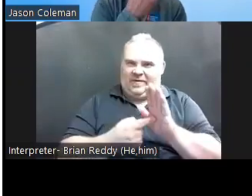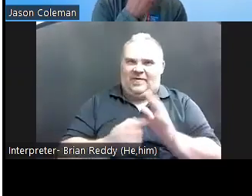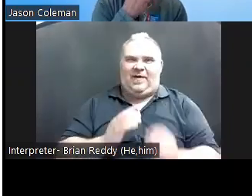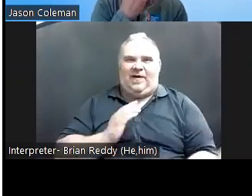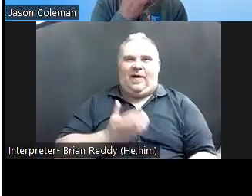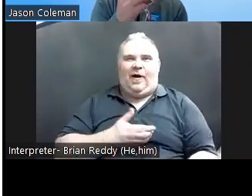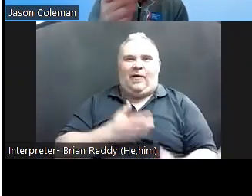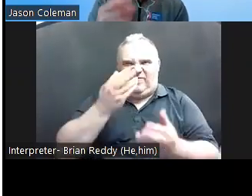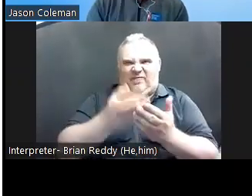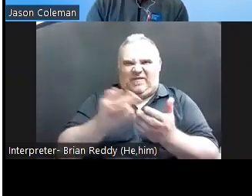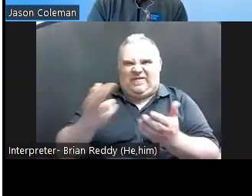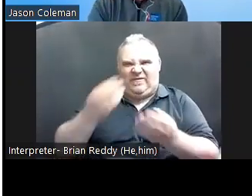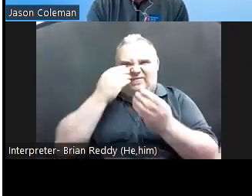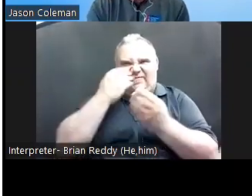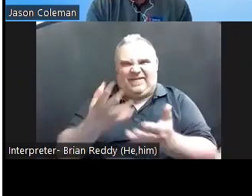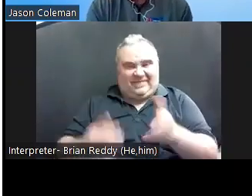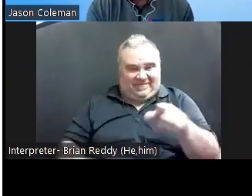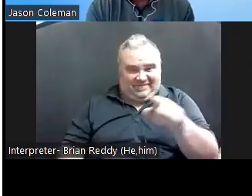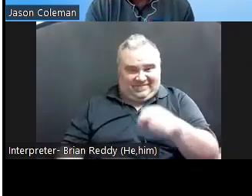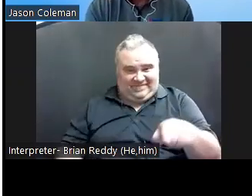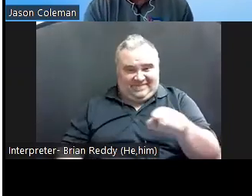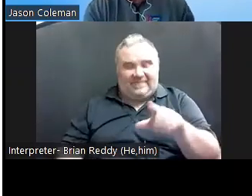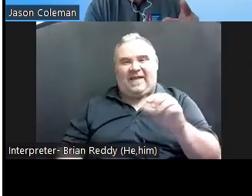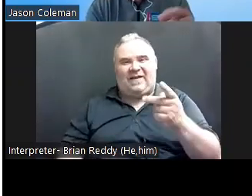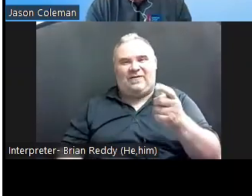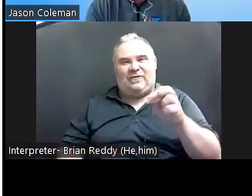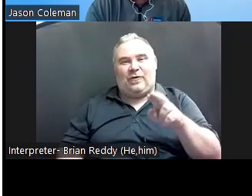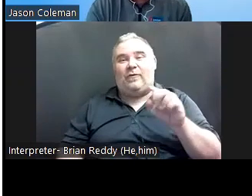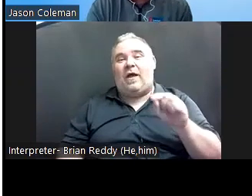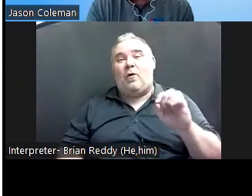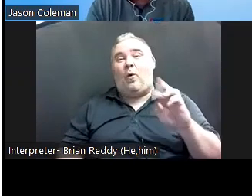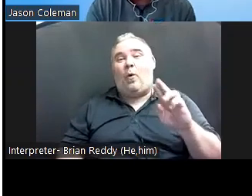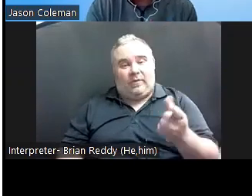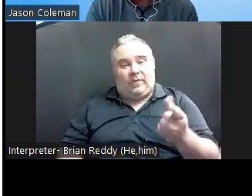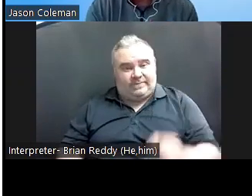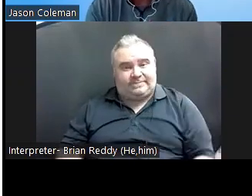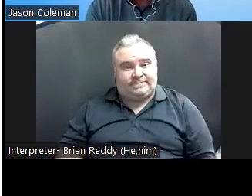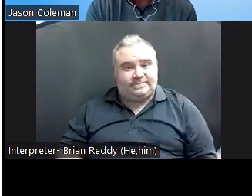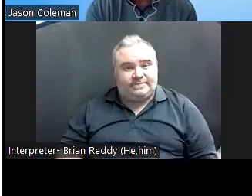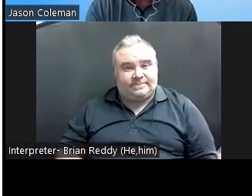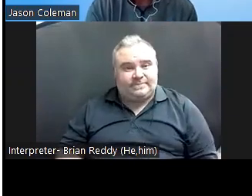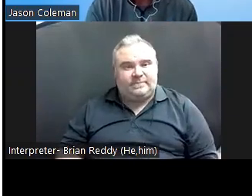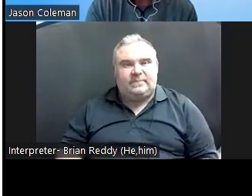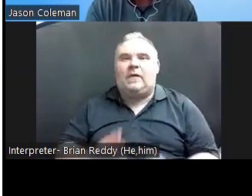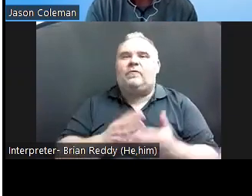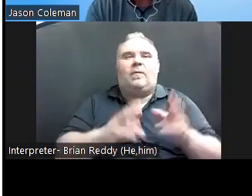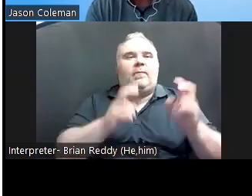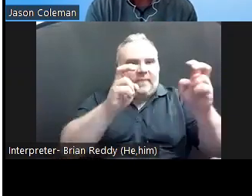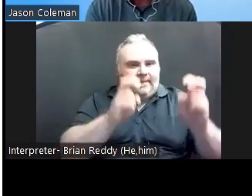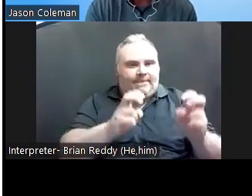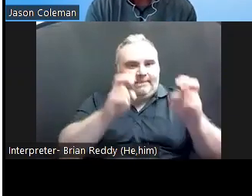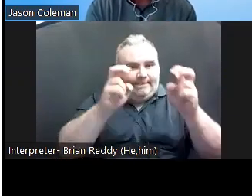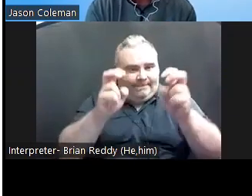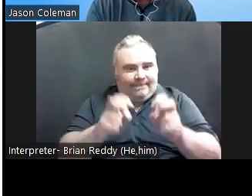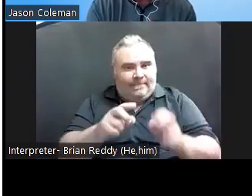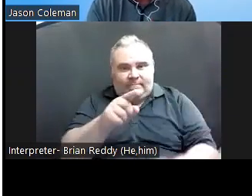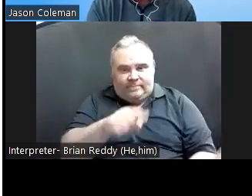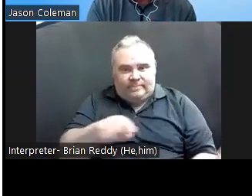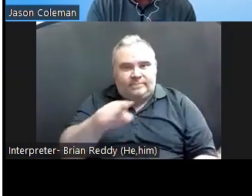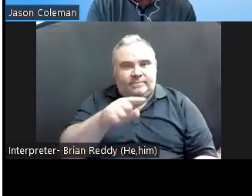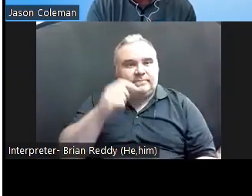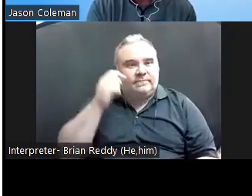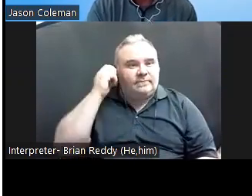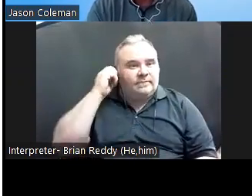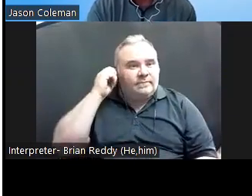landing page at cancer.org, and you can see some of the topics that are covered,